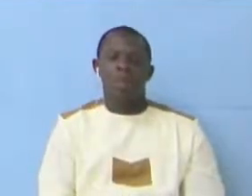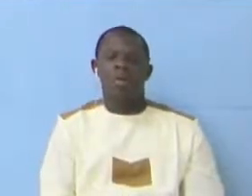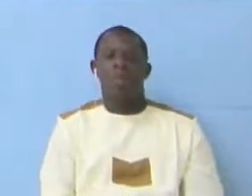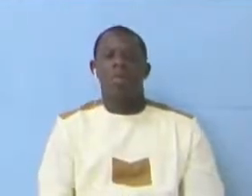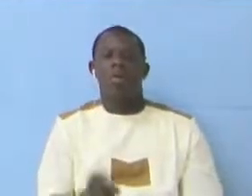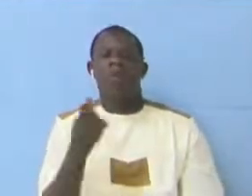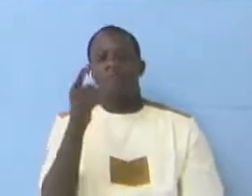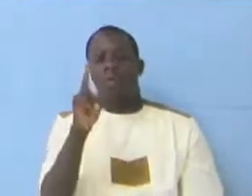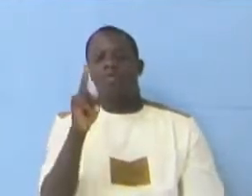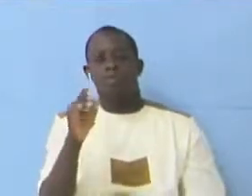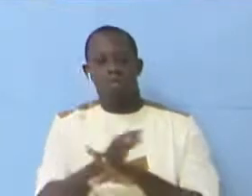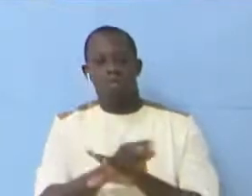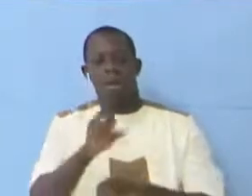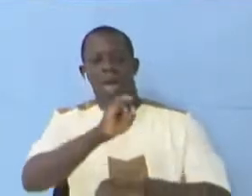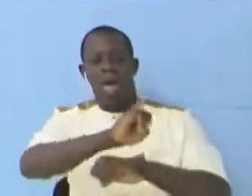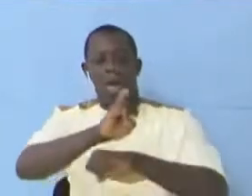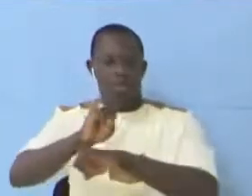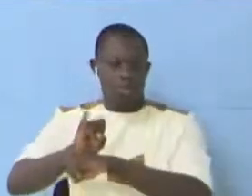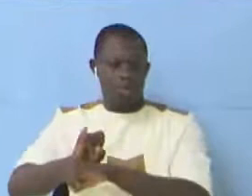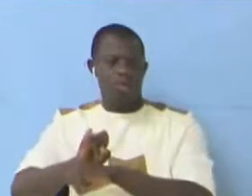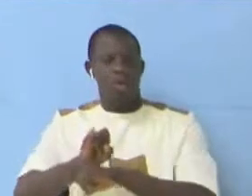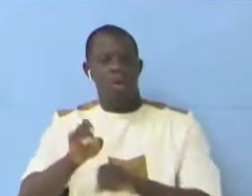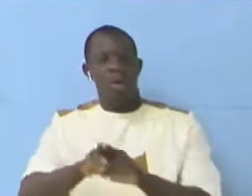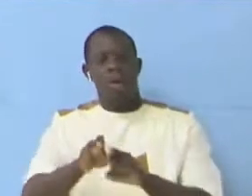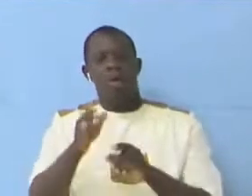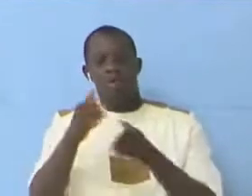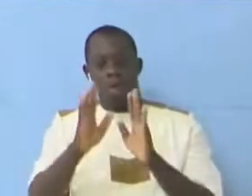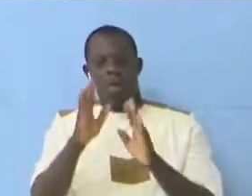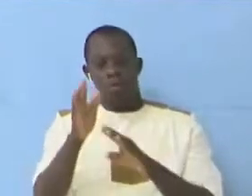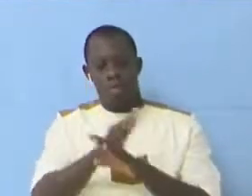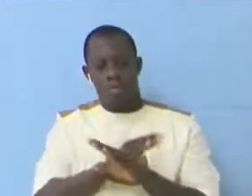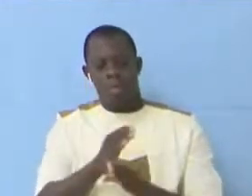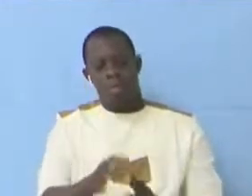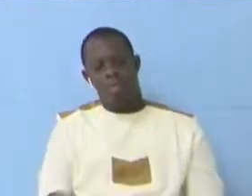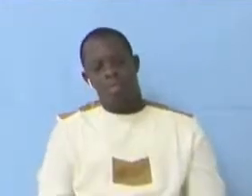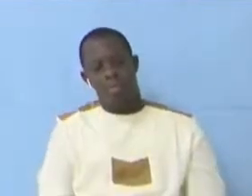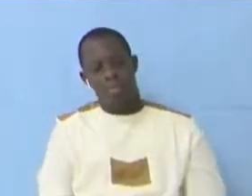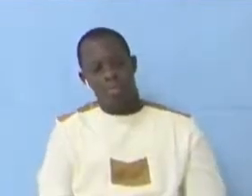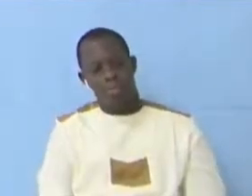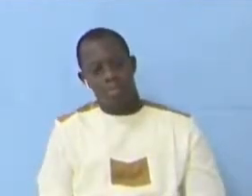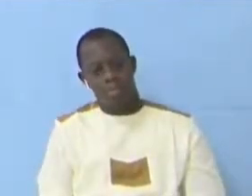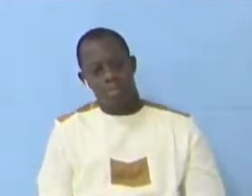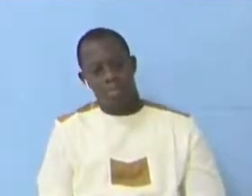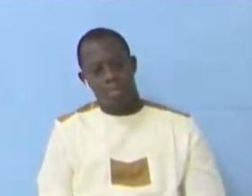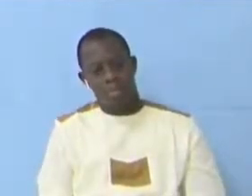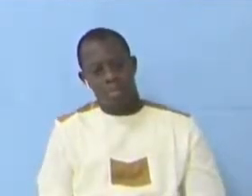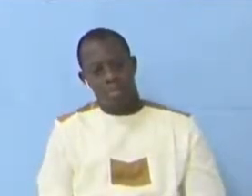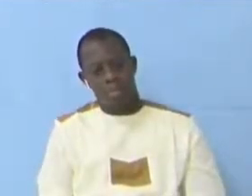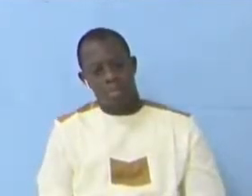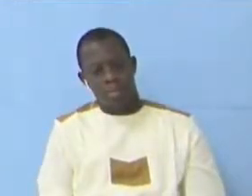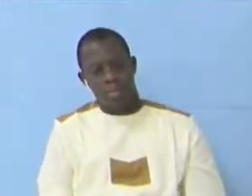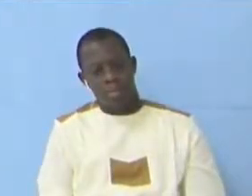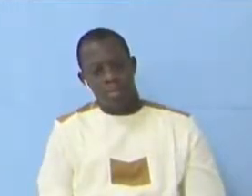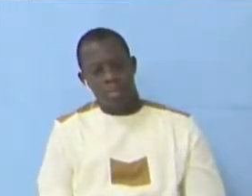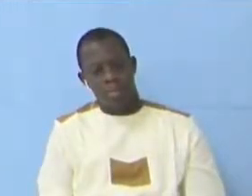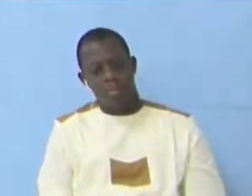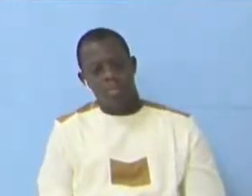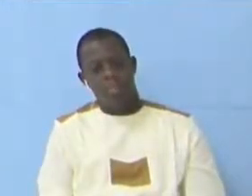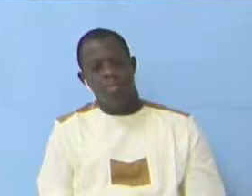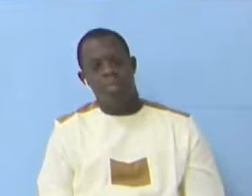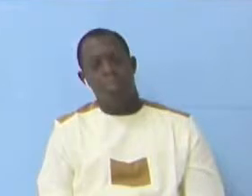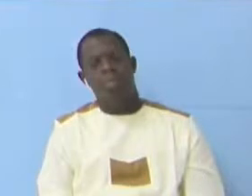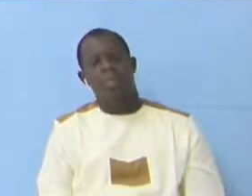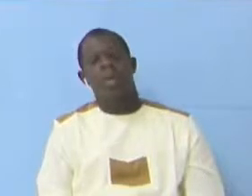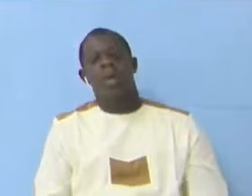during an identification parade. ci bu njëkk nag ci rangale goo xam ne ni dañ doon jéem a pour ràññee kenn. He came